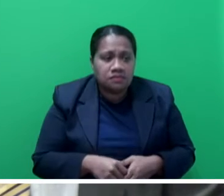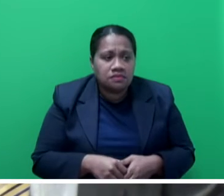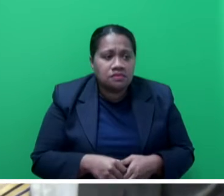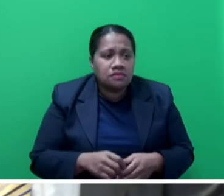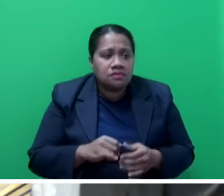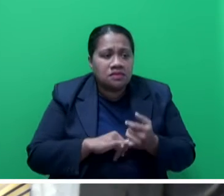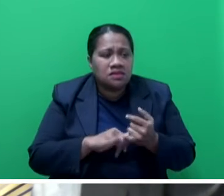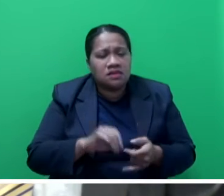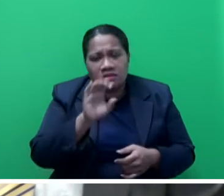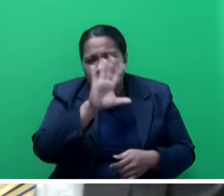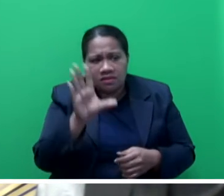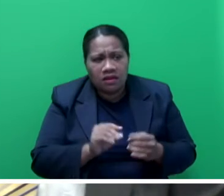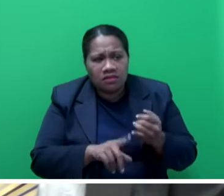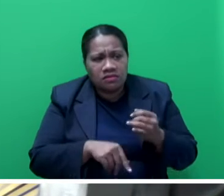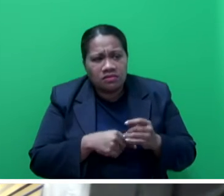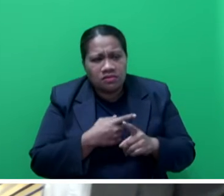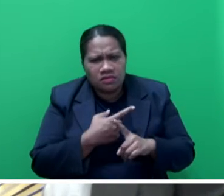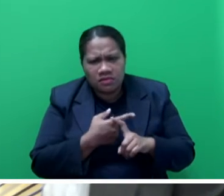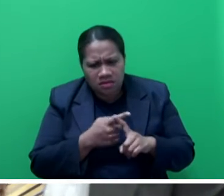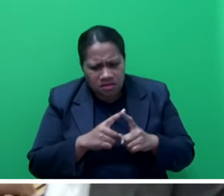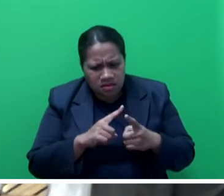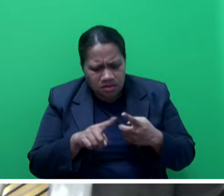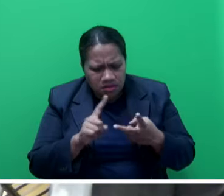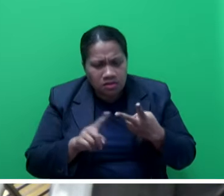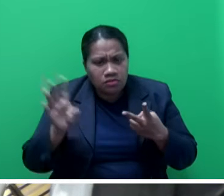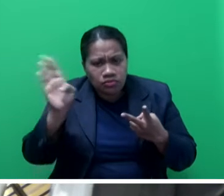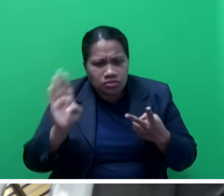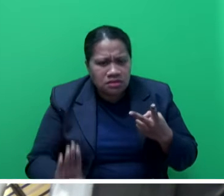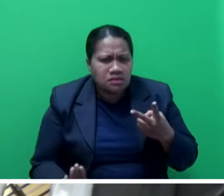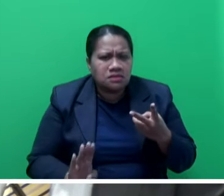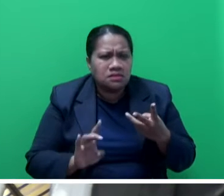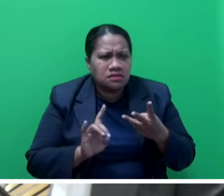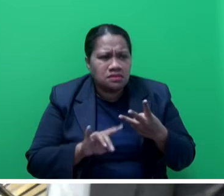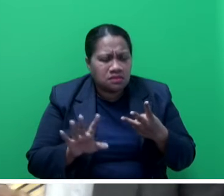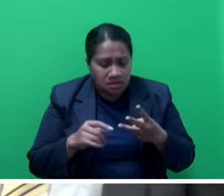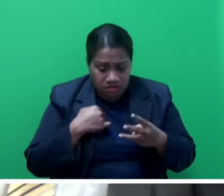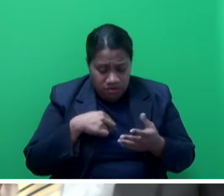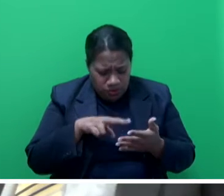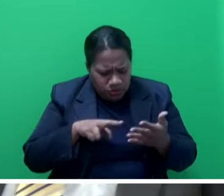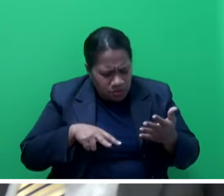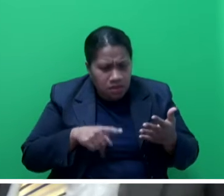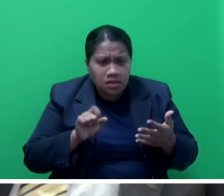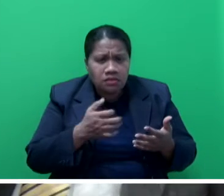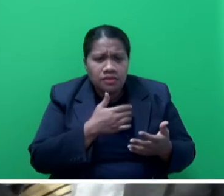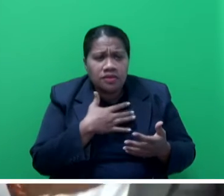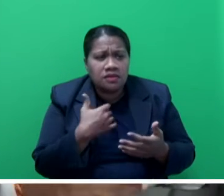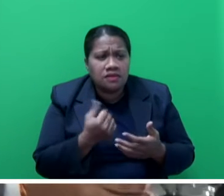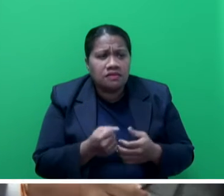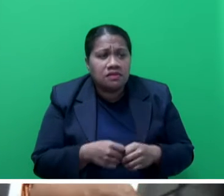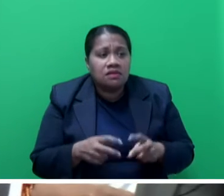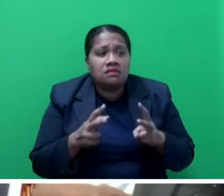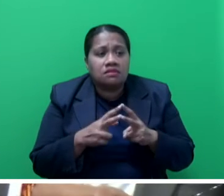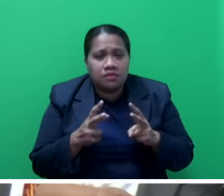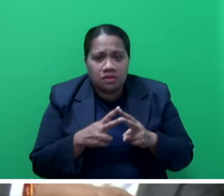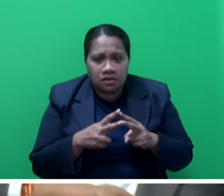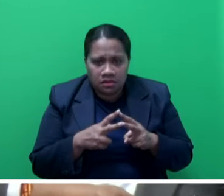African variant, and as recent, the Brazilian variant. And I was reading early this morning that there is a double mutant variant picked